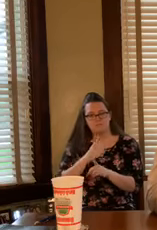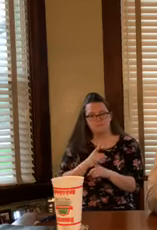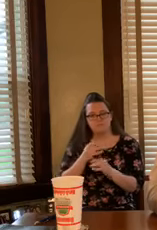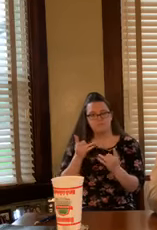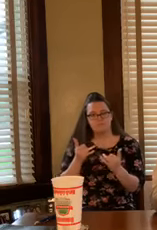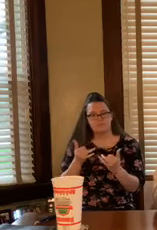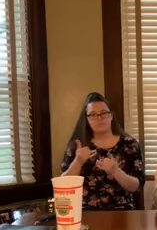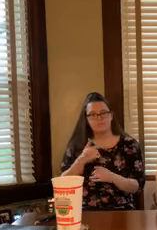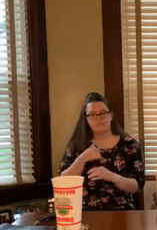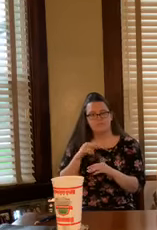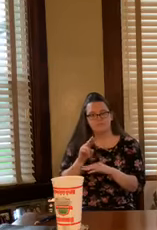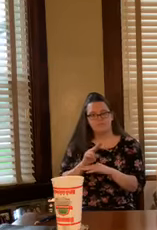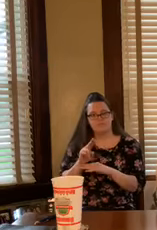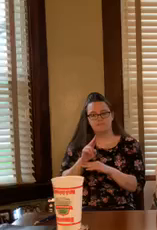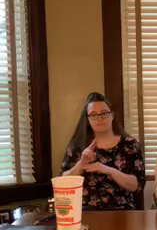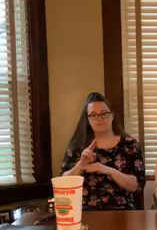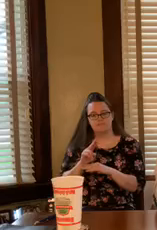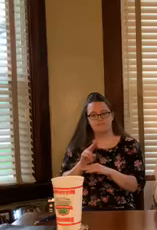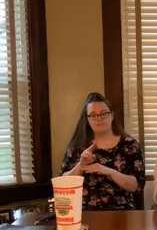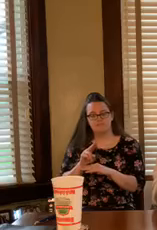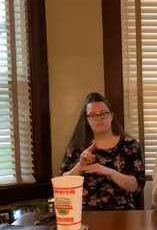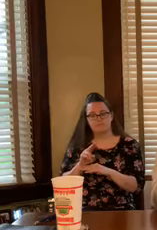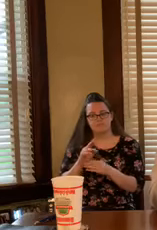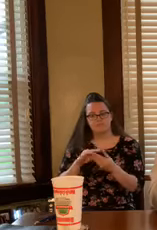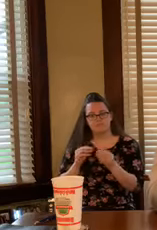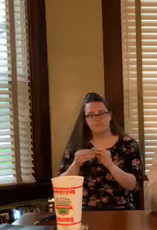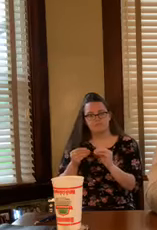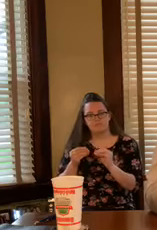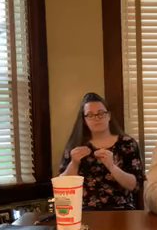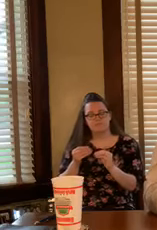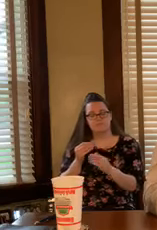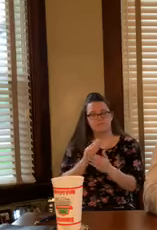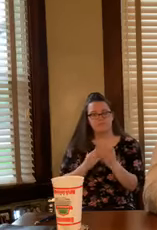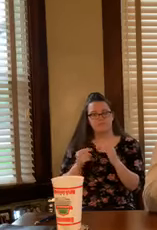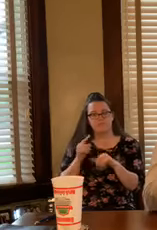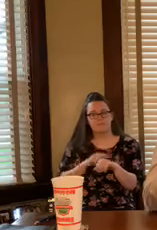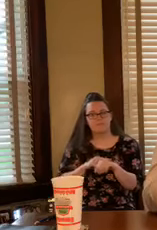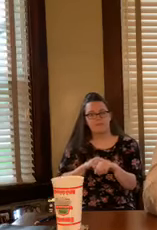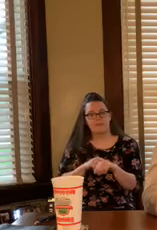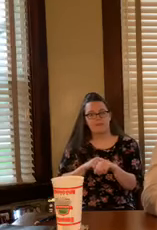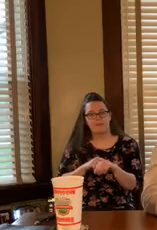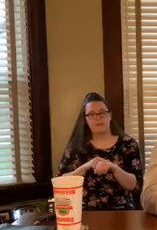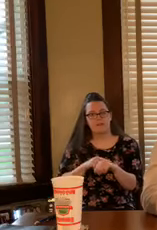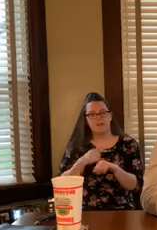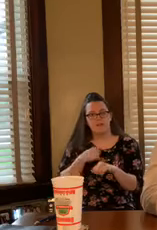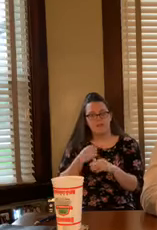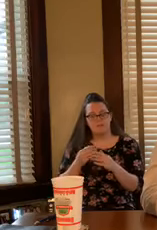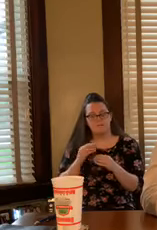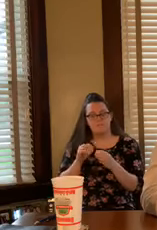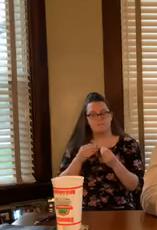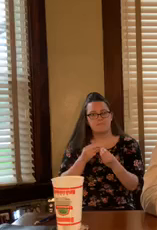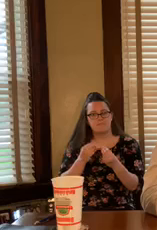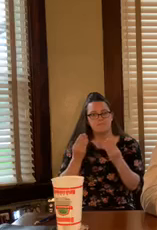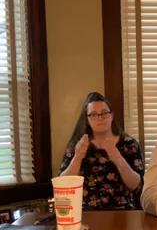I use an illustration sometimes, and I want to tell you about it, and then I'm going to get ready to close, and we're going to pray, and I hope God ministers to